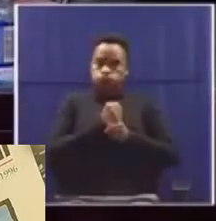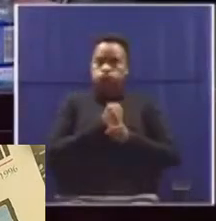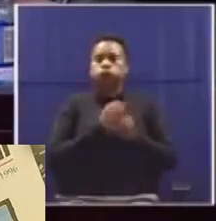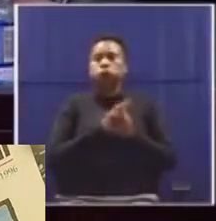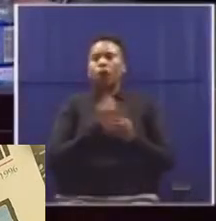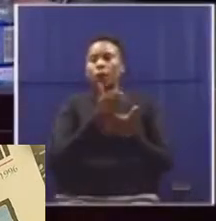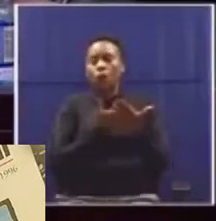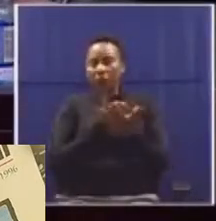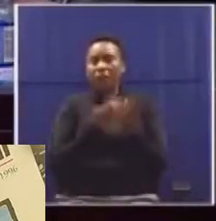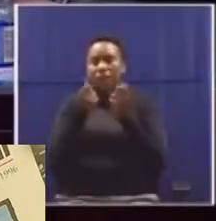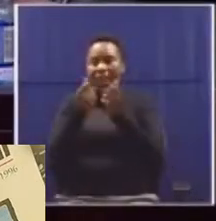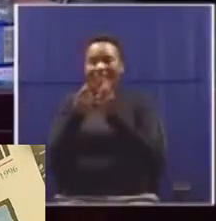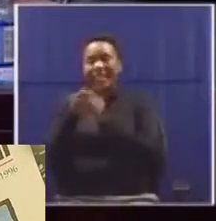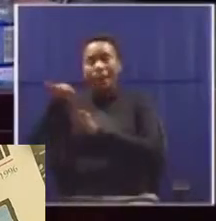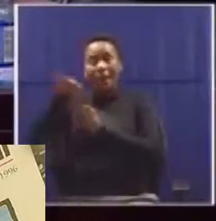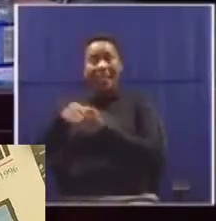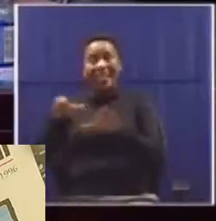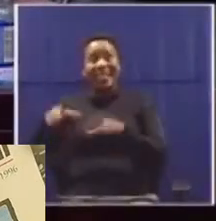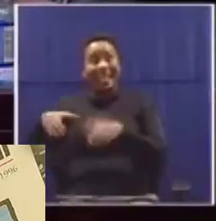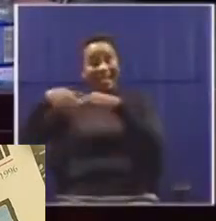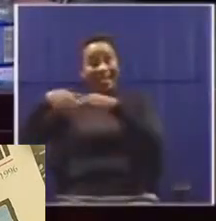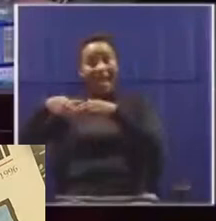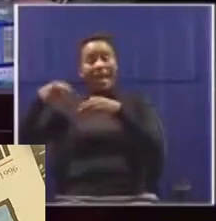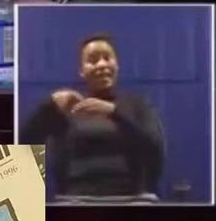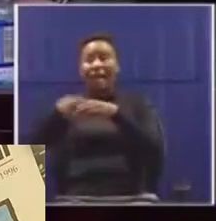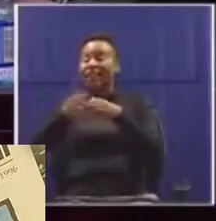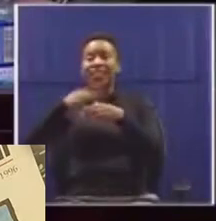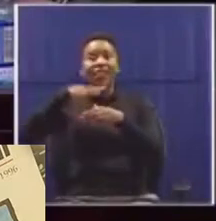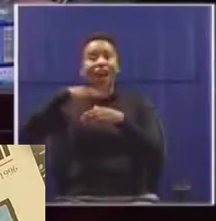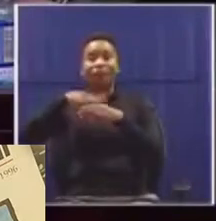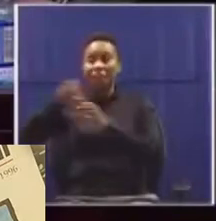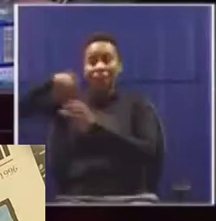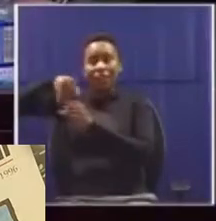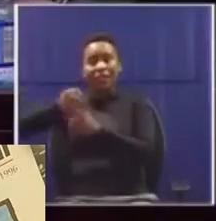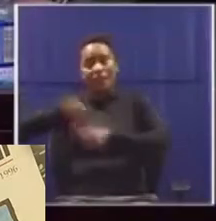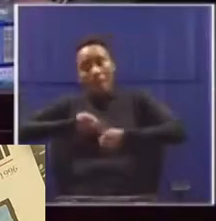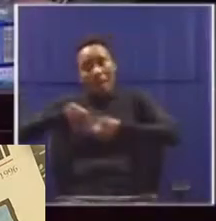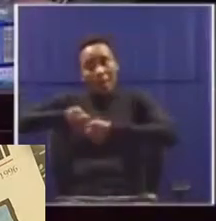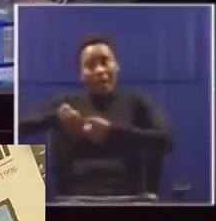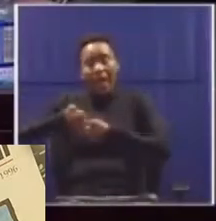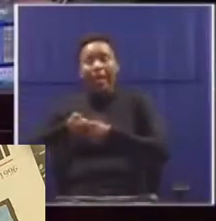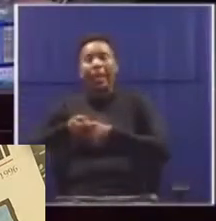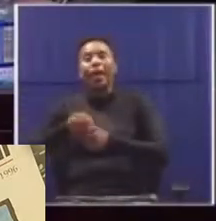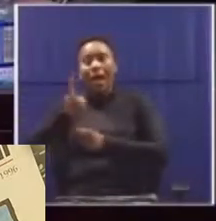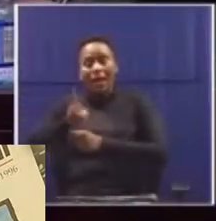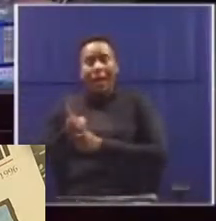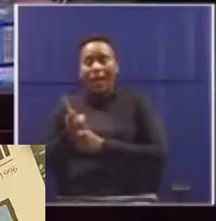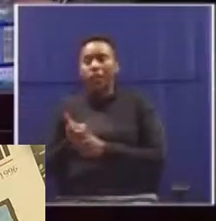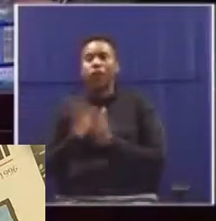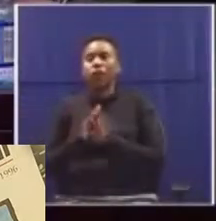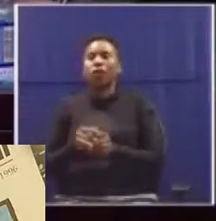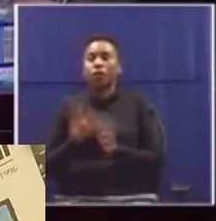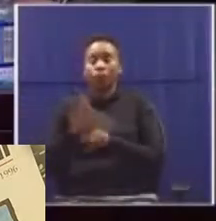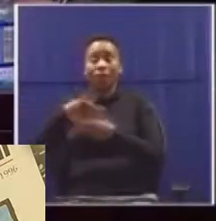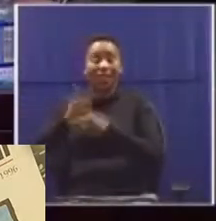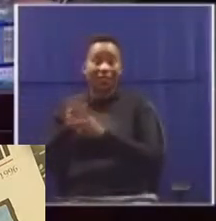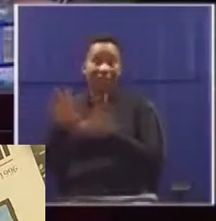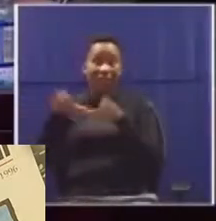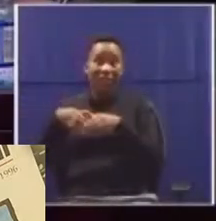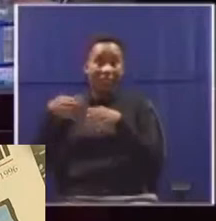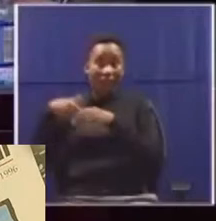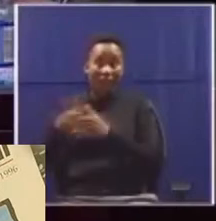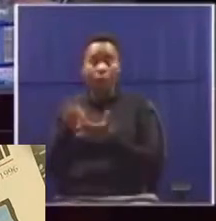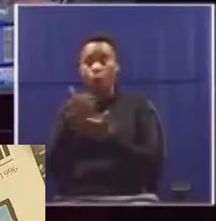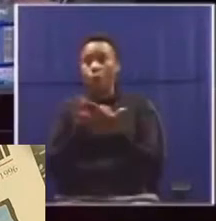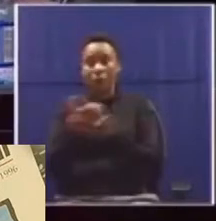banking sector that has not adequately reinvested in the productive sectors of the economy